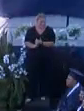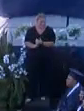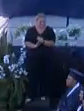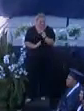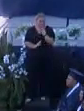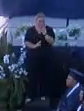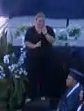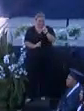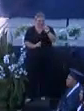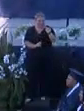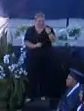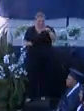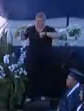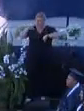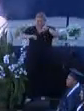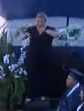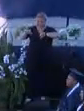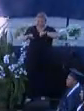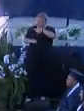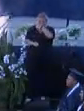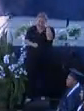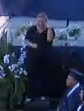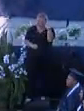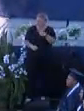Mesa Science, Black.